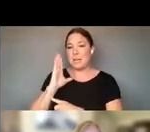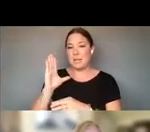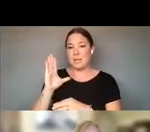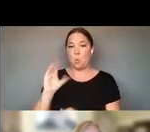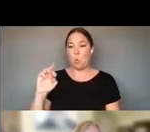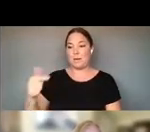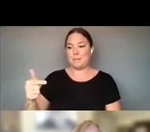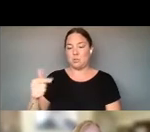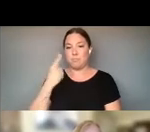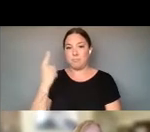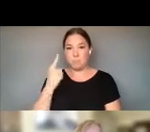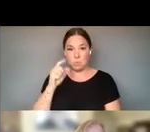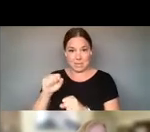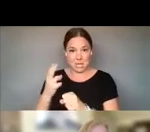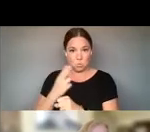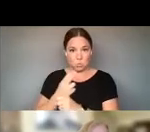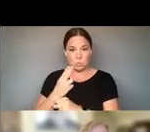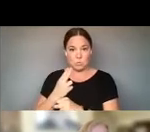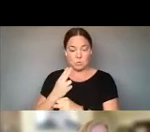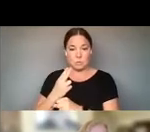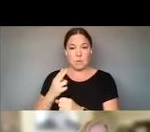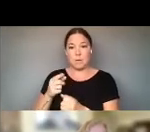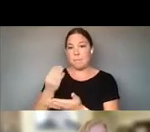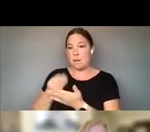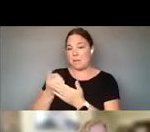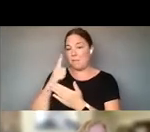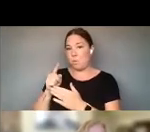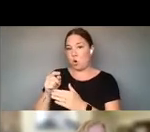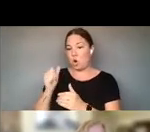can they use the funds for artist fees?